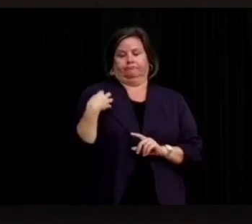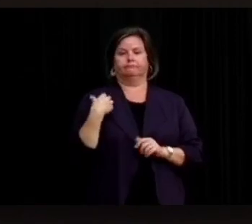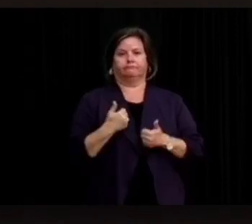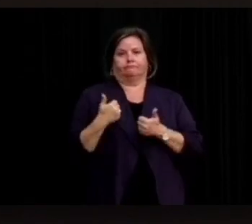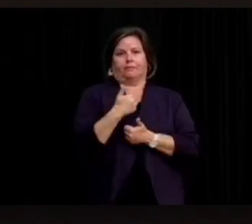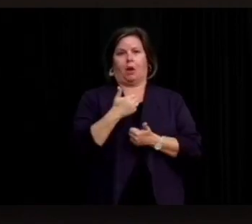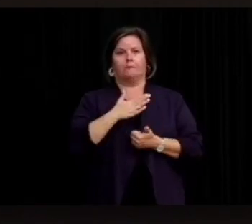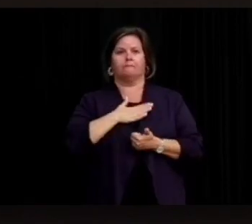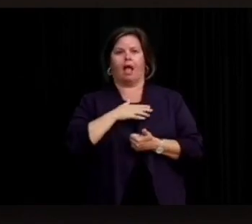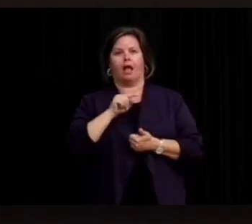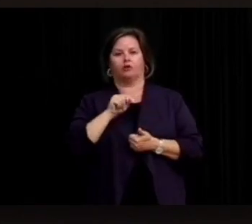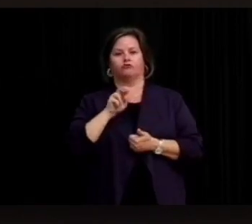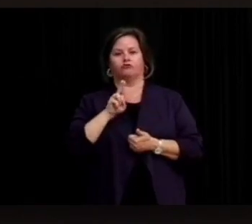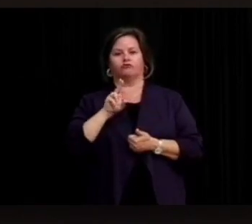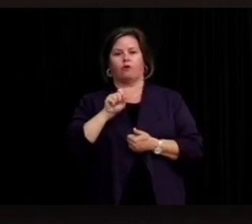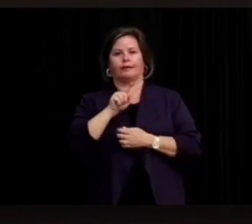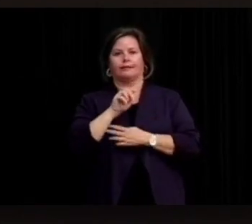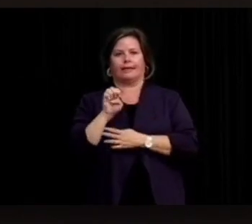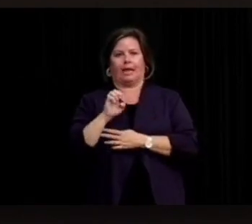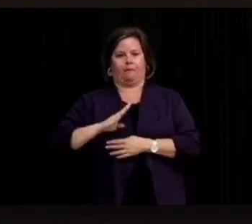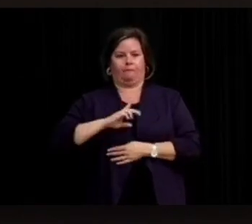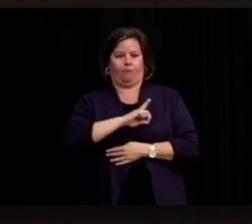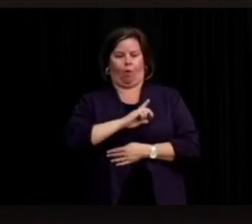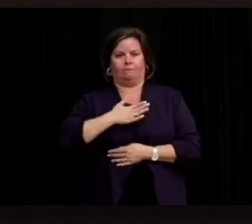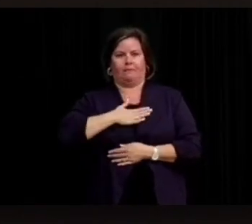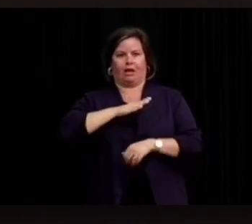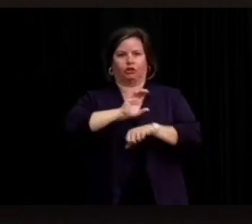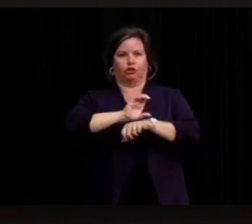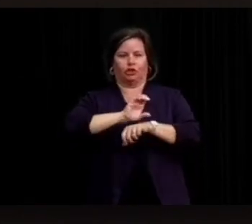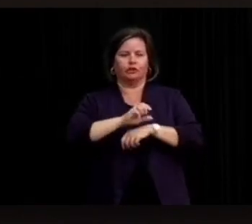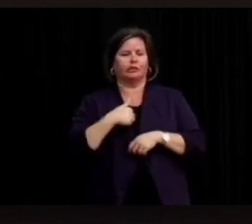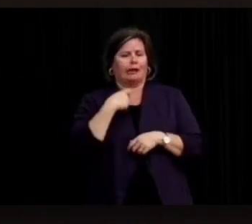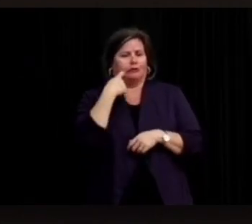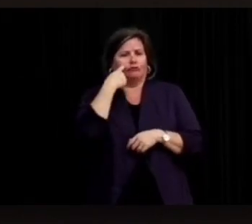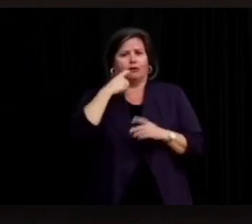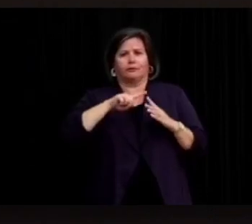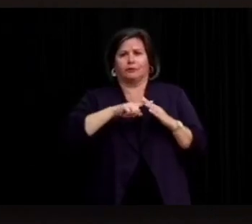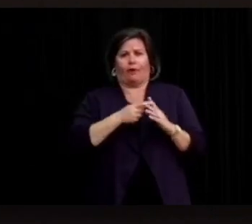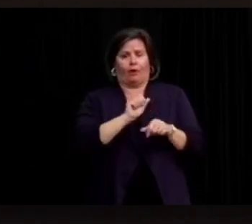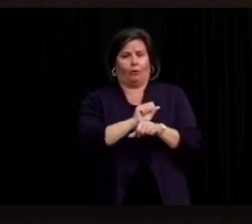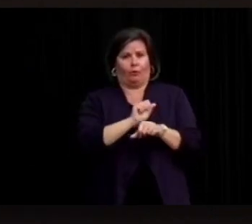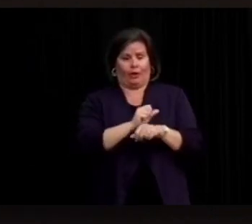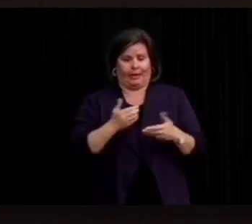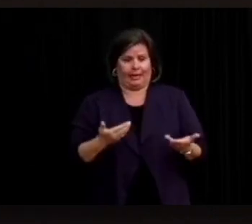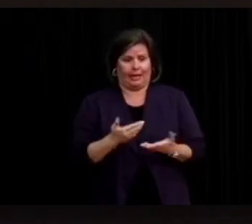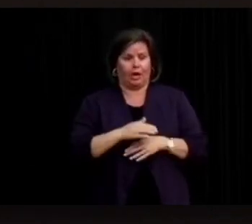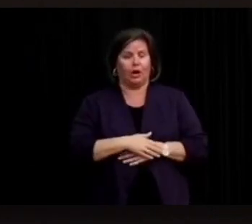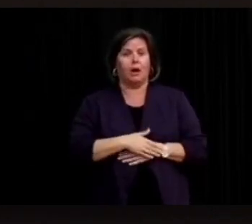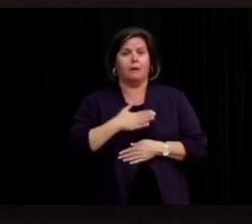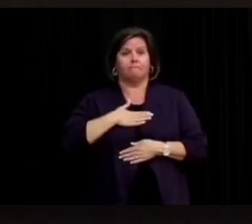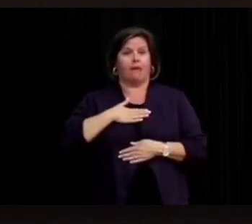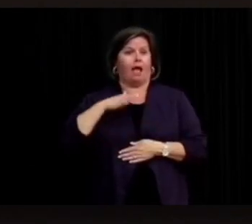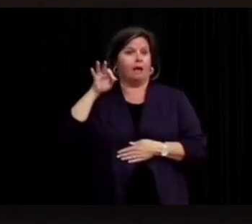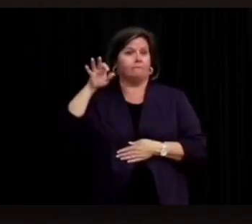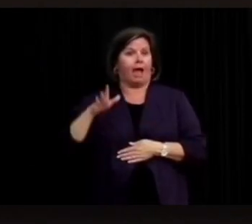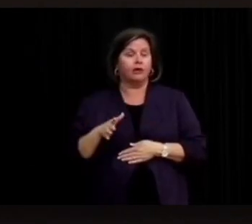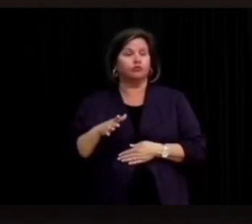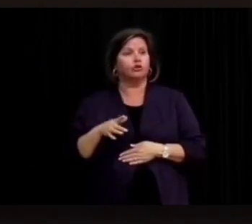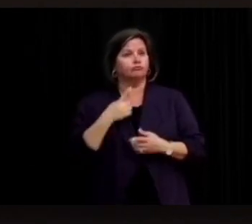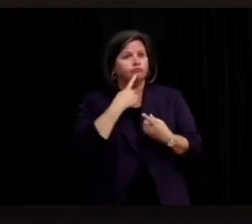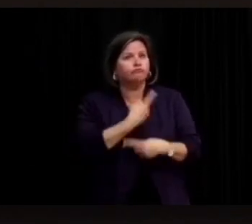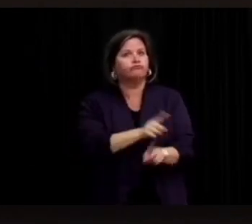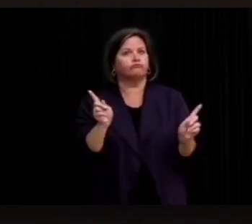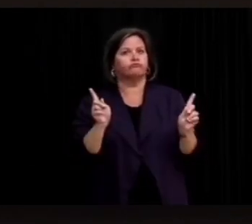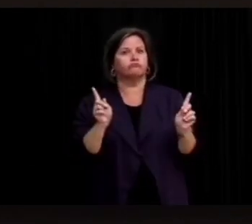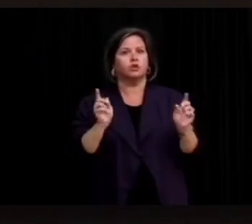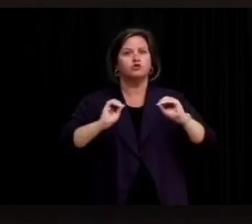church, and I just started working here, and my pastor issued a declaration to